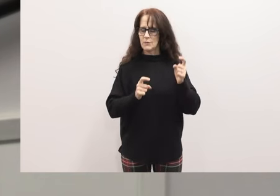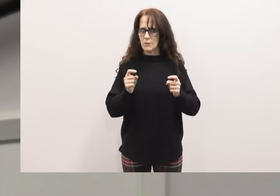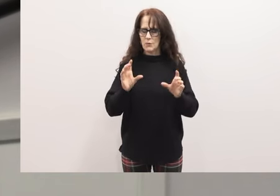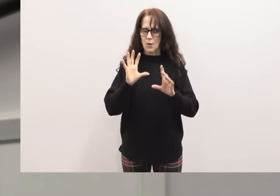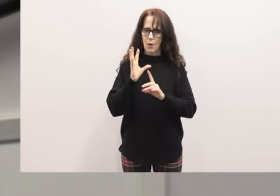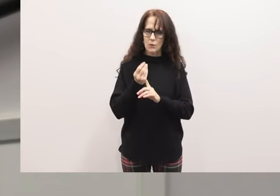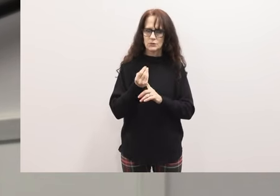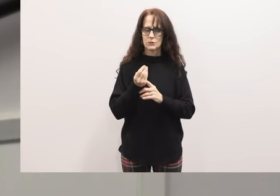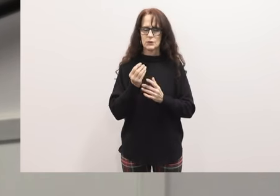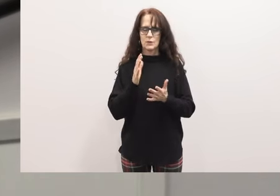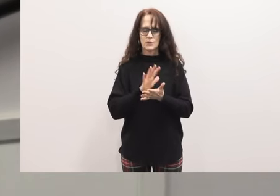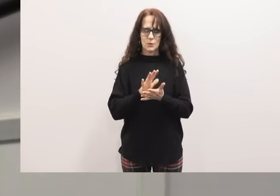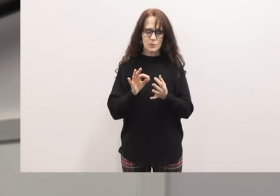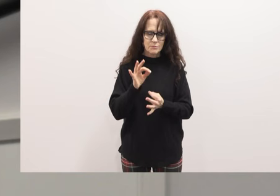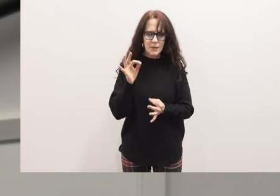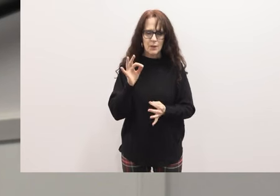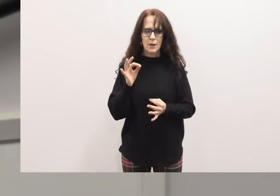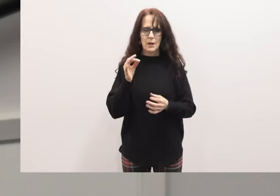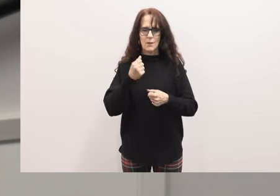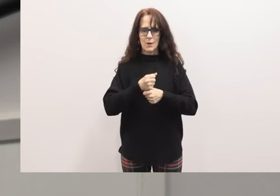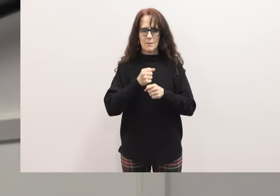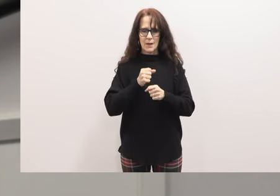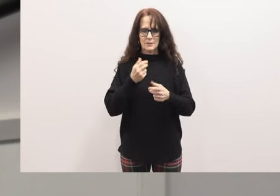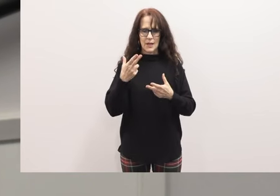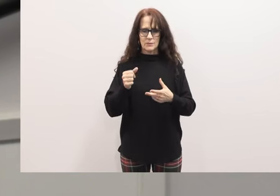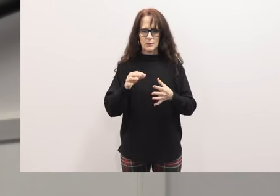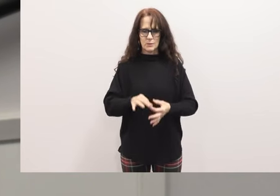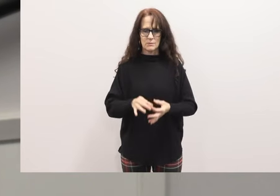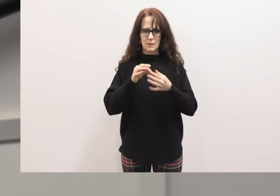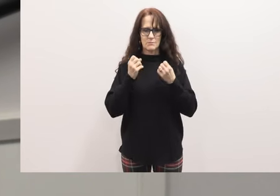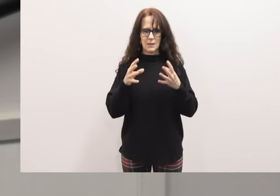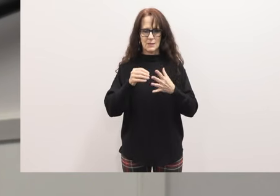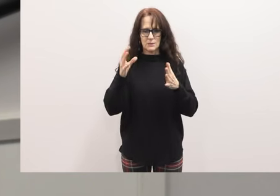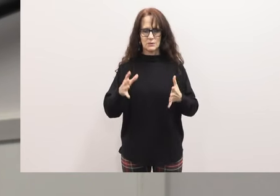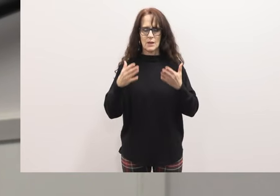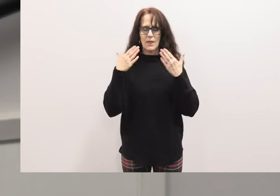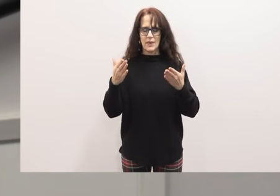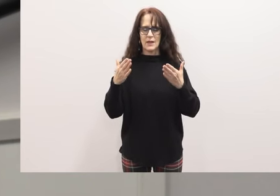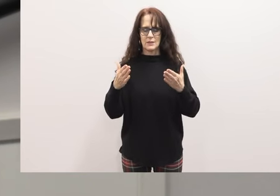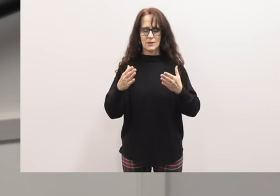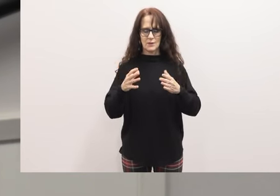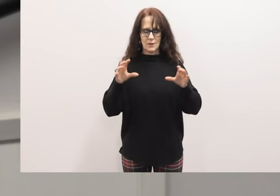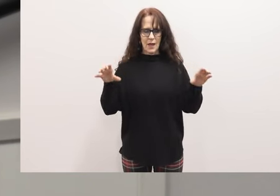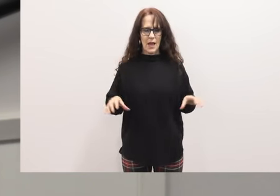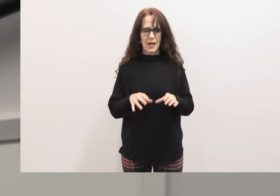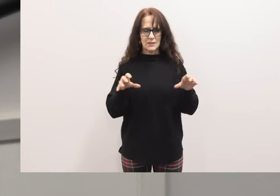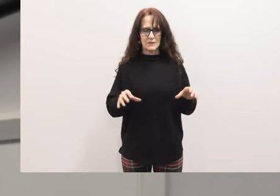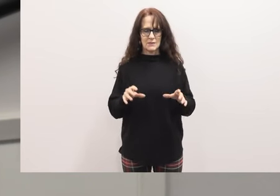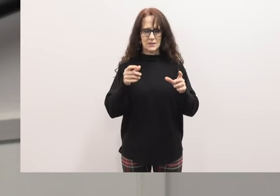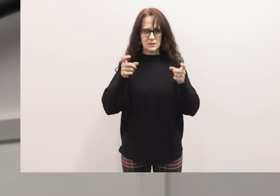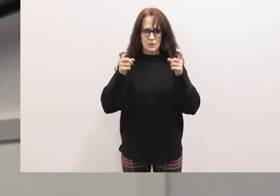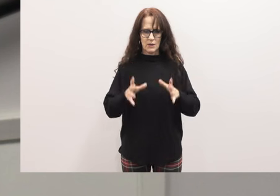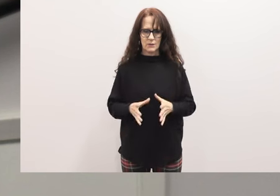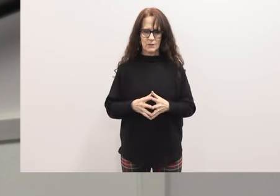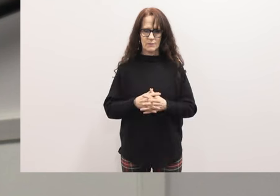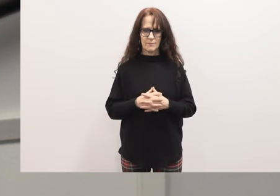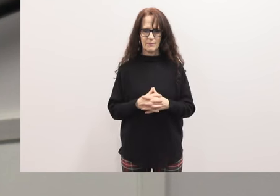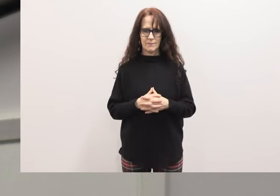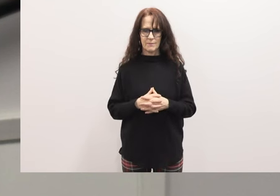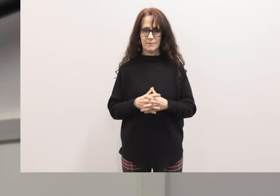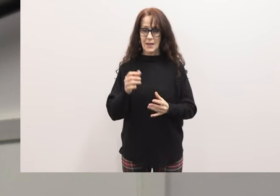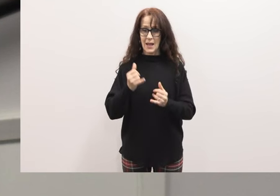school spirit, and what makes high school special for many of our students. So thank you to our activities directors. And then lastly,